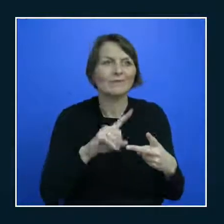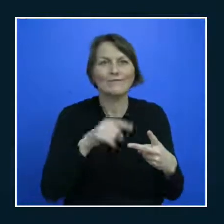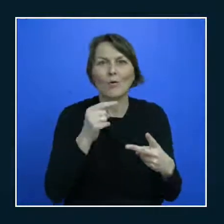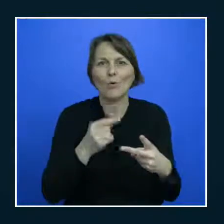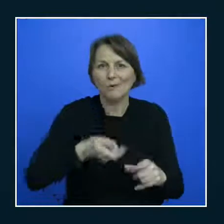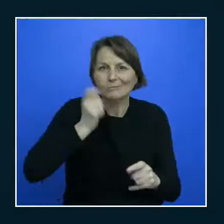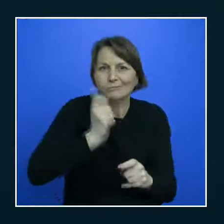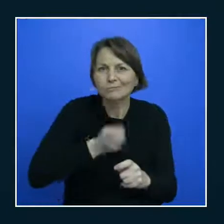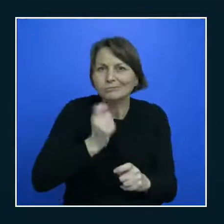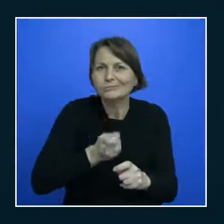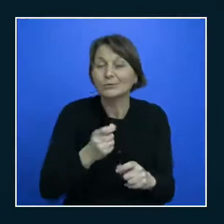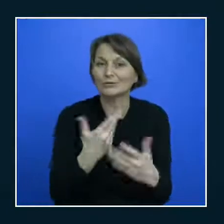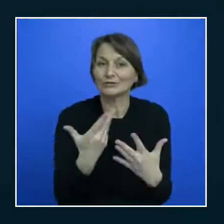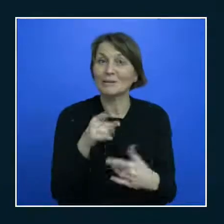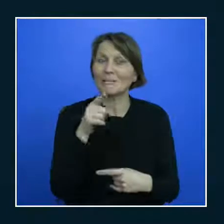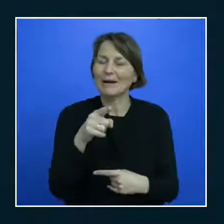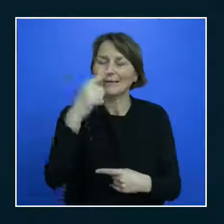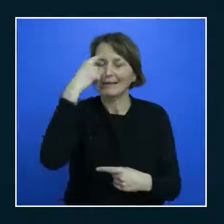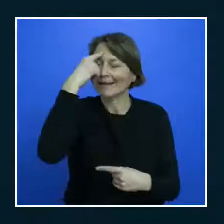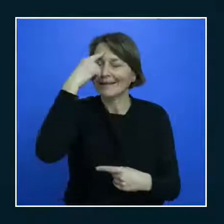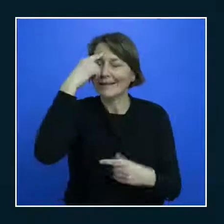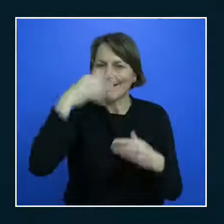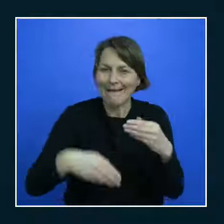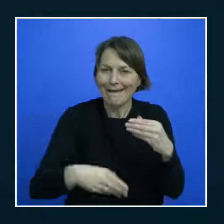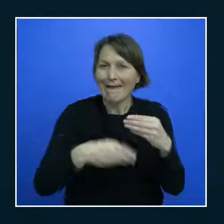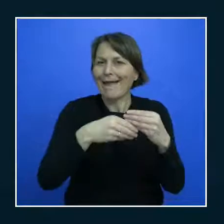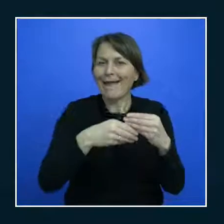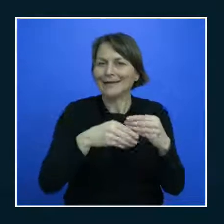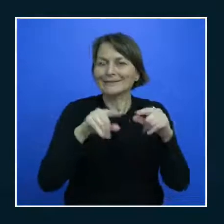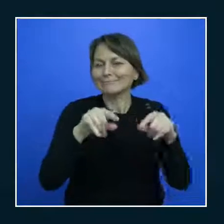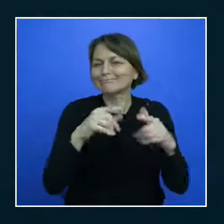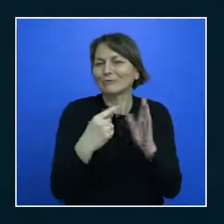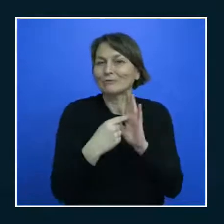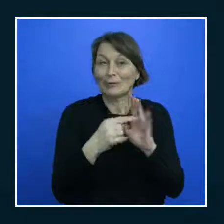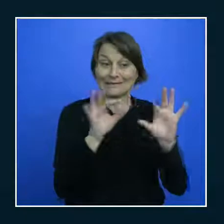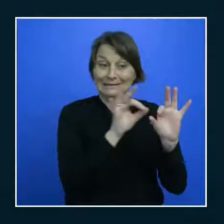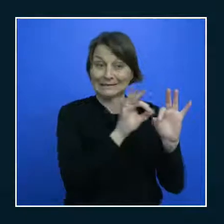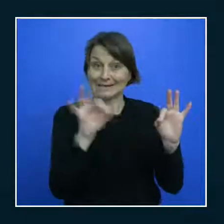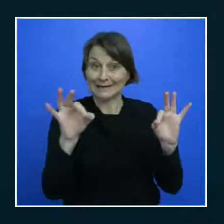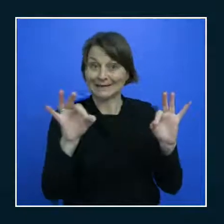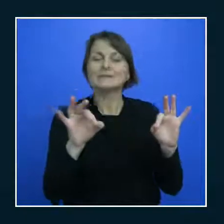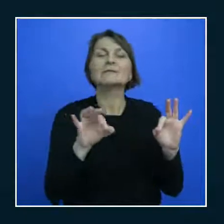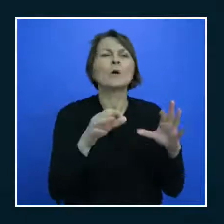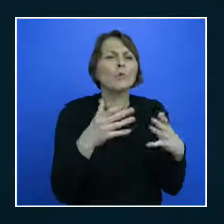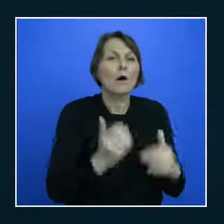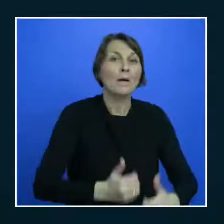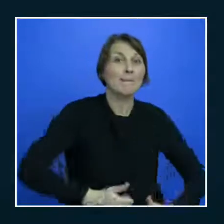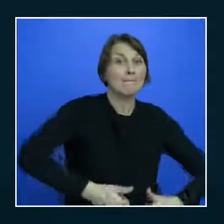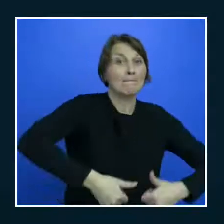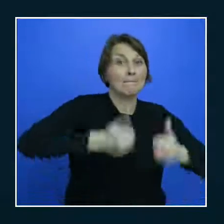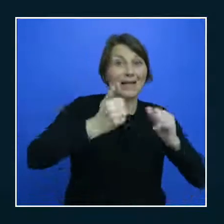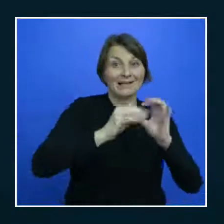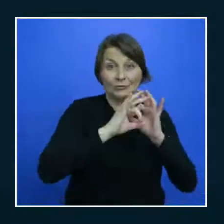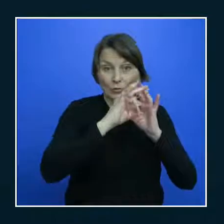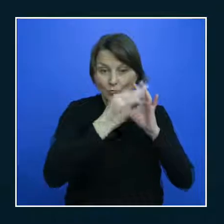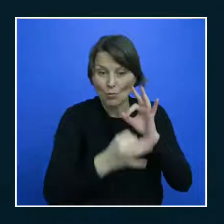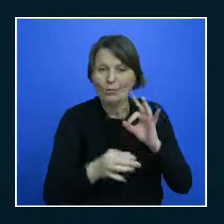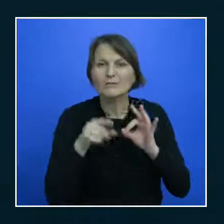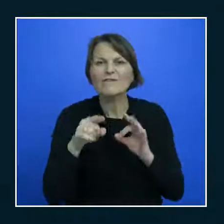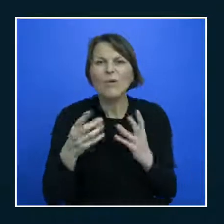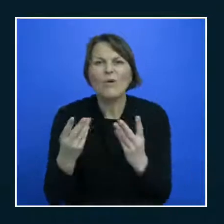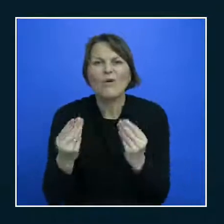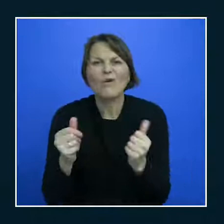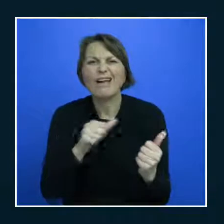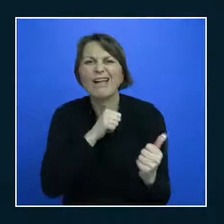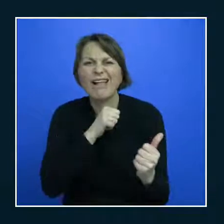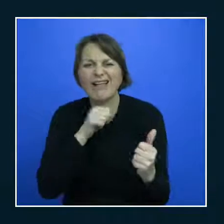if you had like, what's the best hose for dirt, for example? What semantic analysis does is it takes